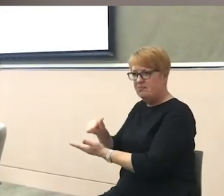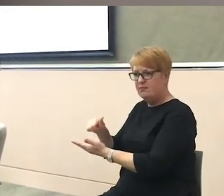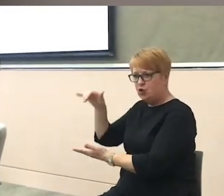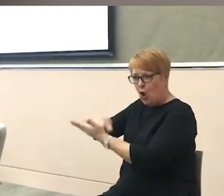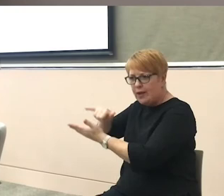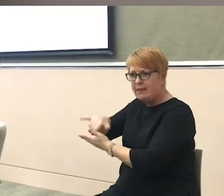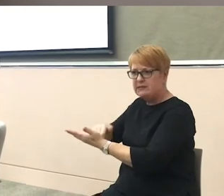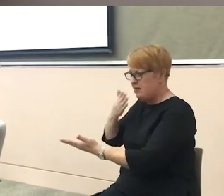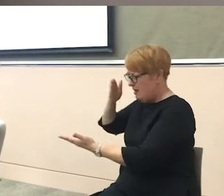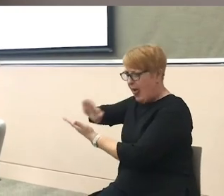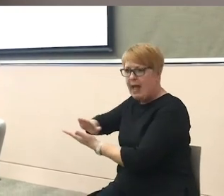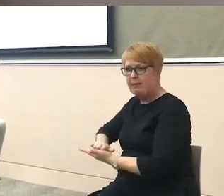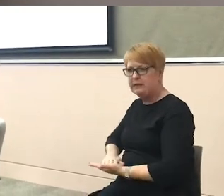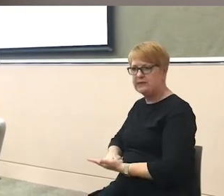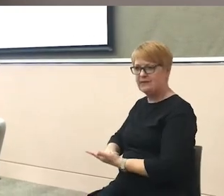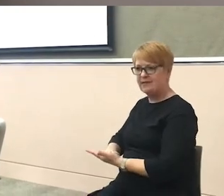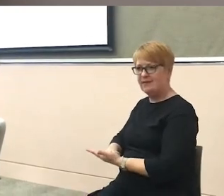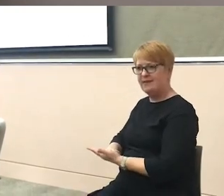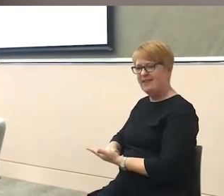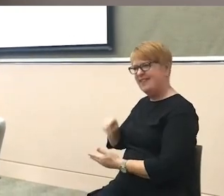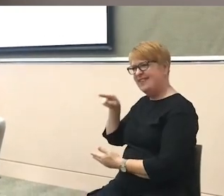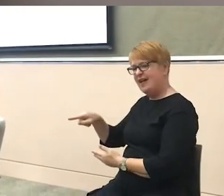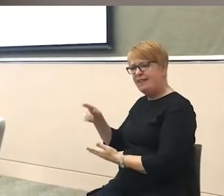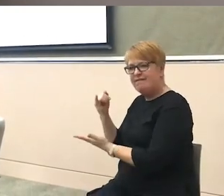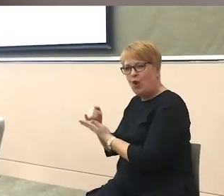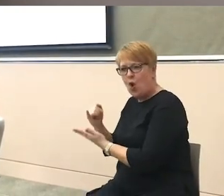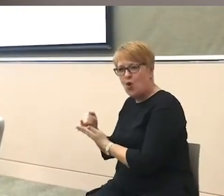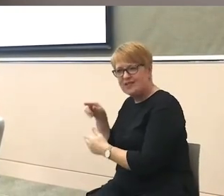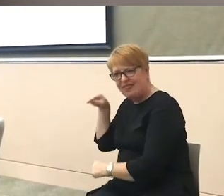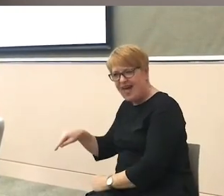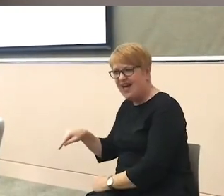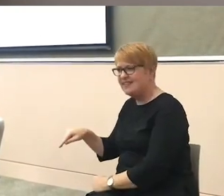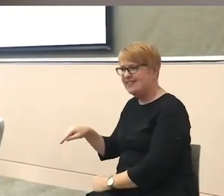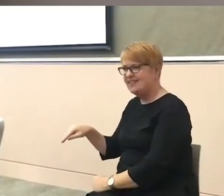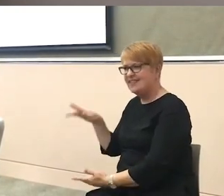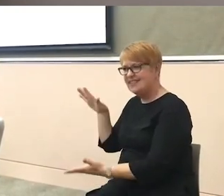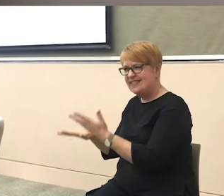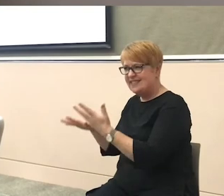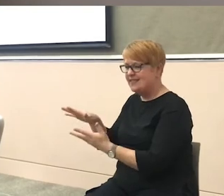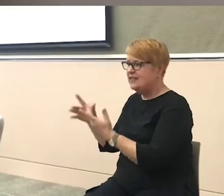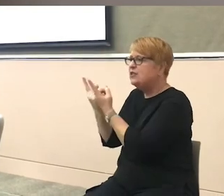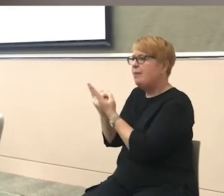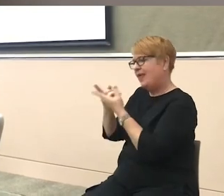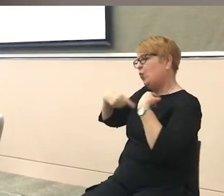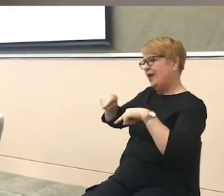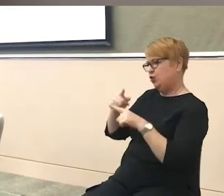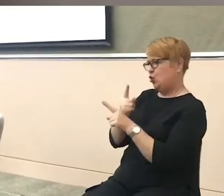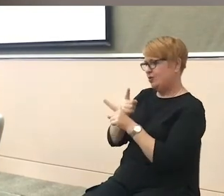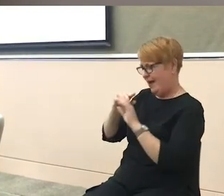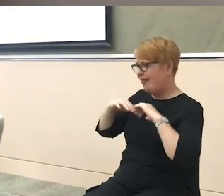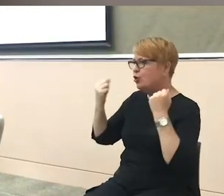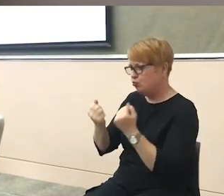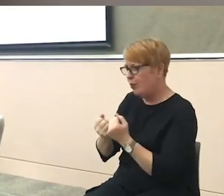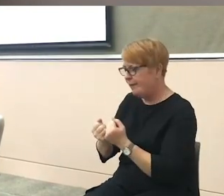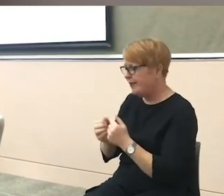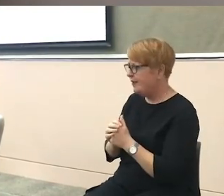like the flaws in that. And something that we spoke about in the group, and actually yeah, Nazreen, like who brought